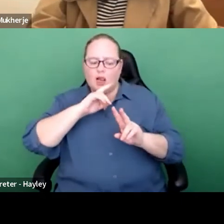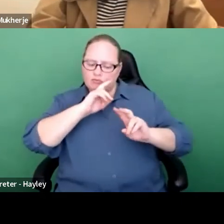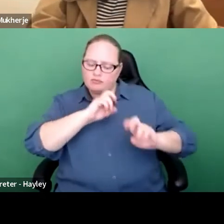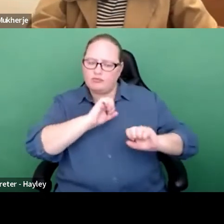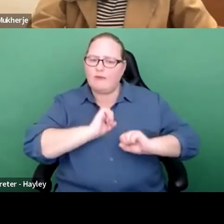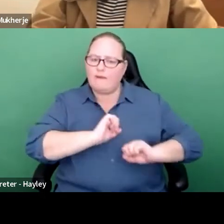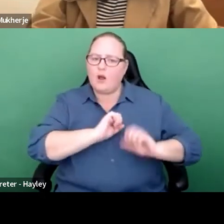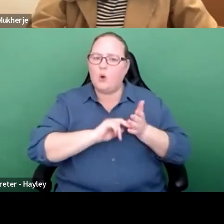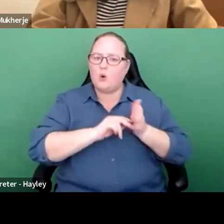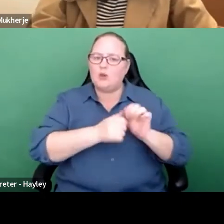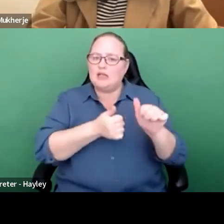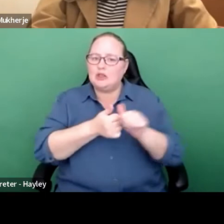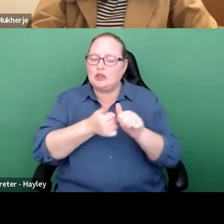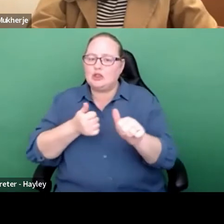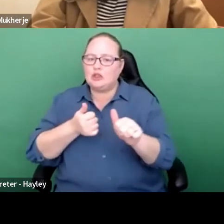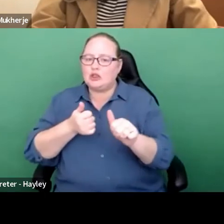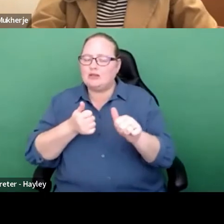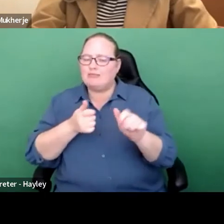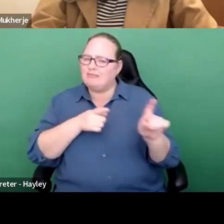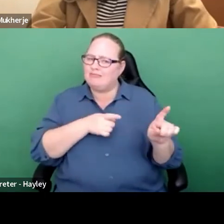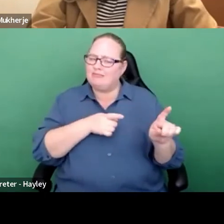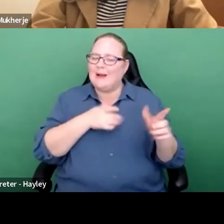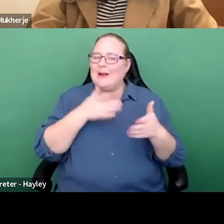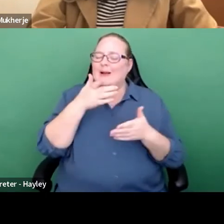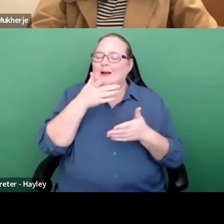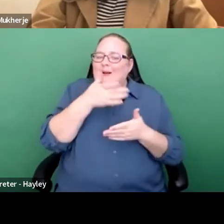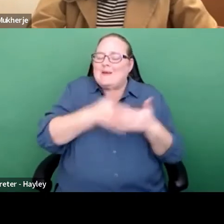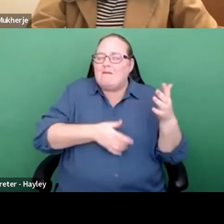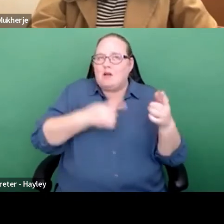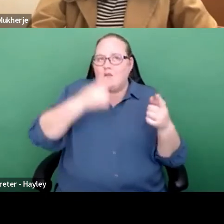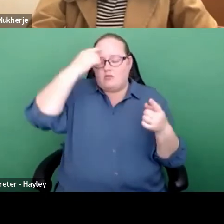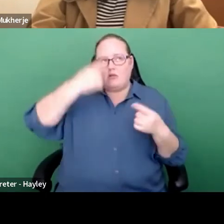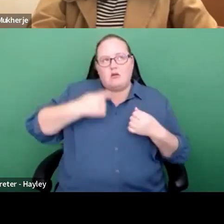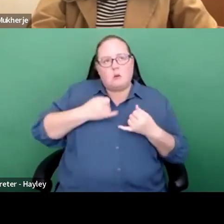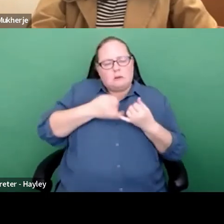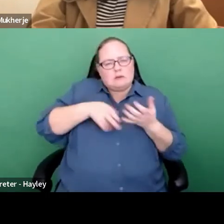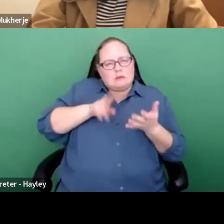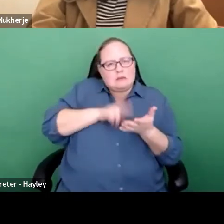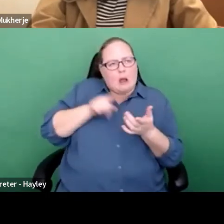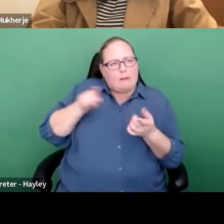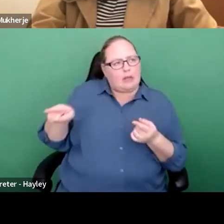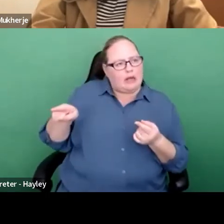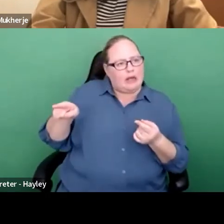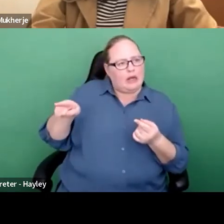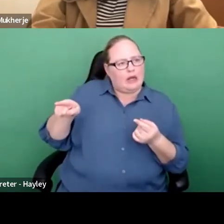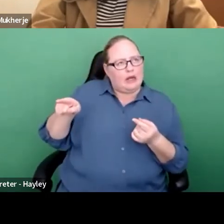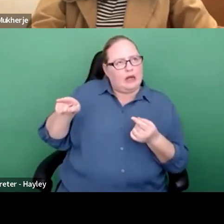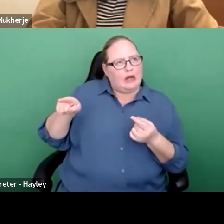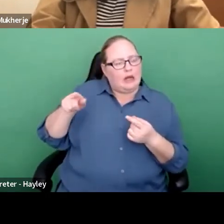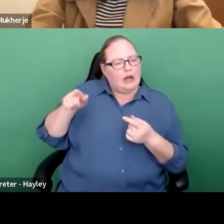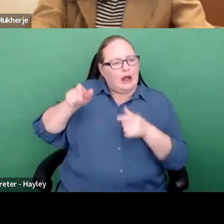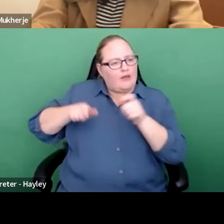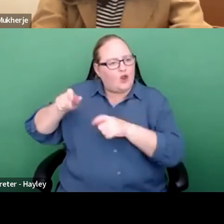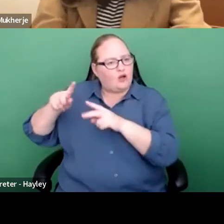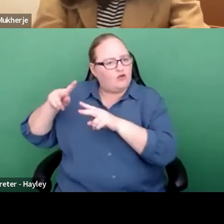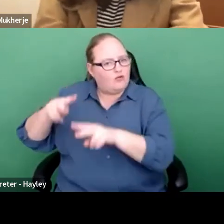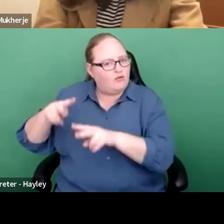didn't make the connection between me as an ethnographer and them as an ethnographer. For some reason, I was a completely different species of ethnography